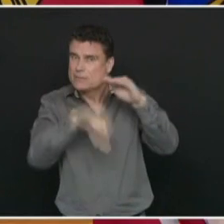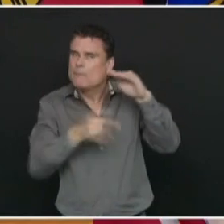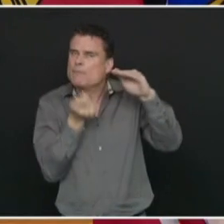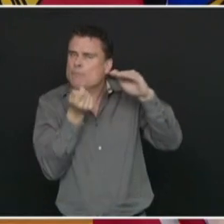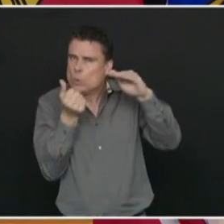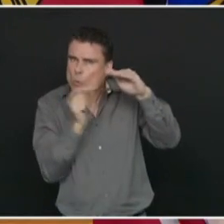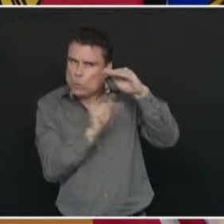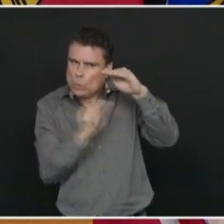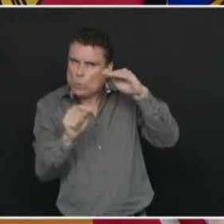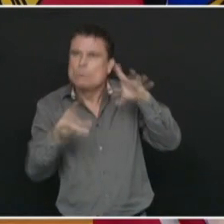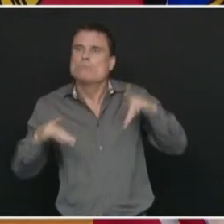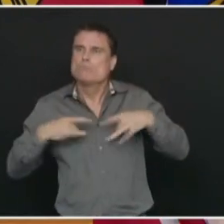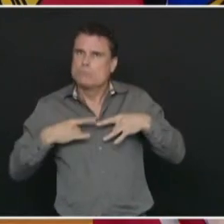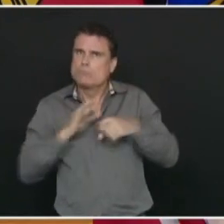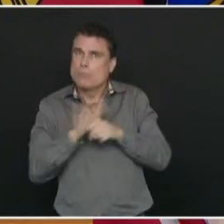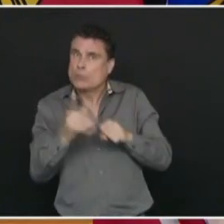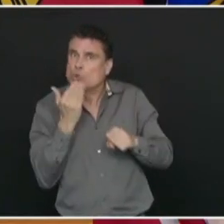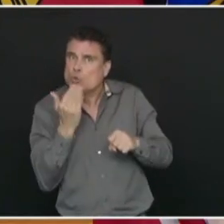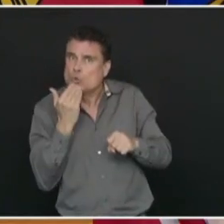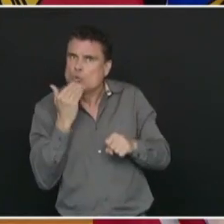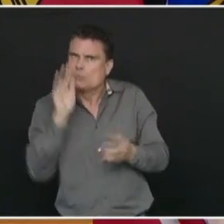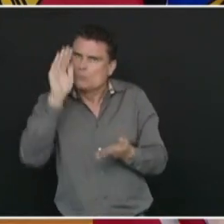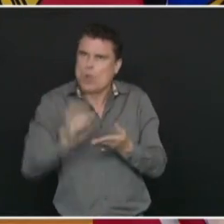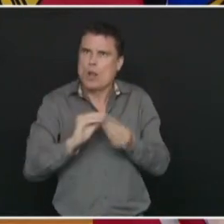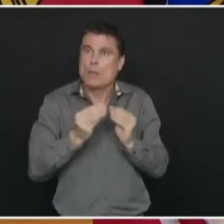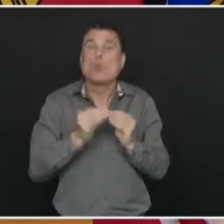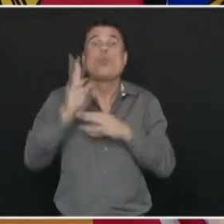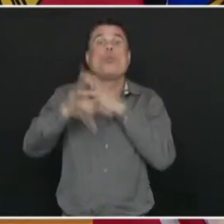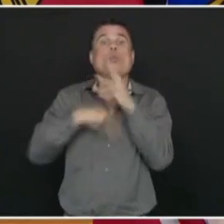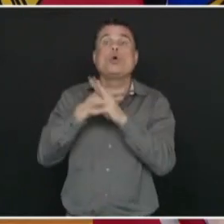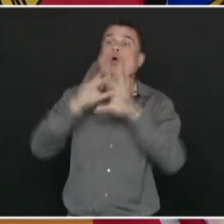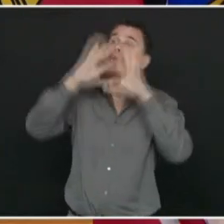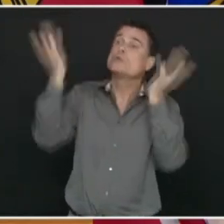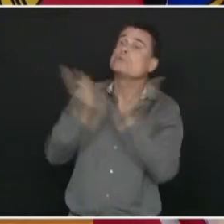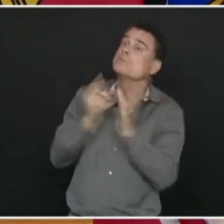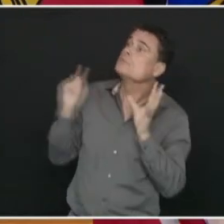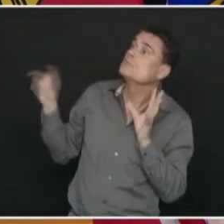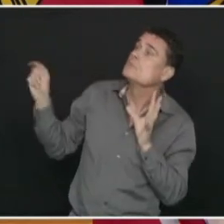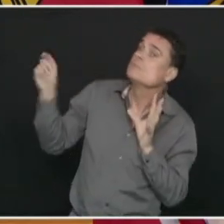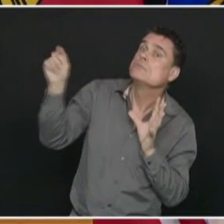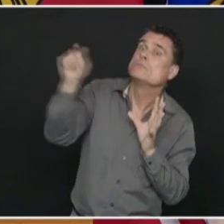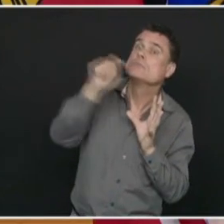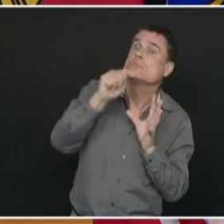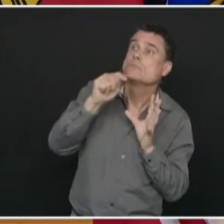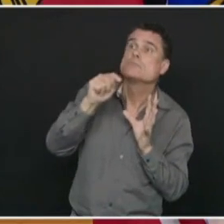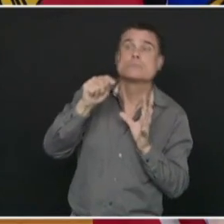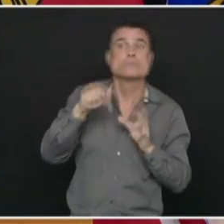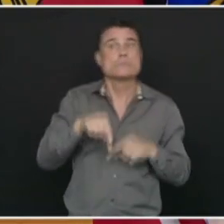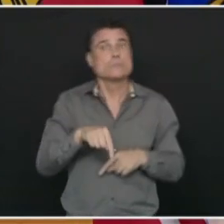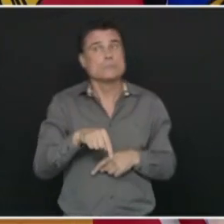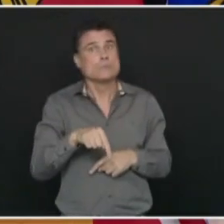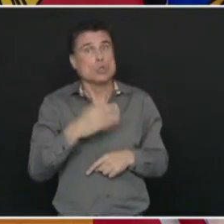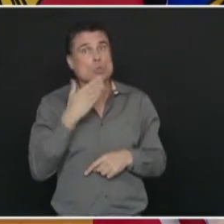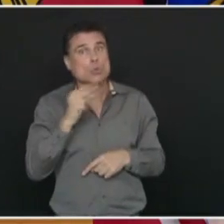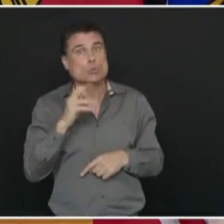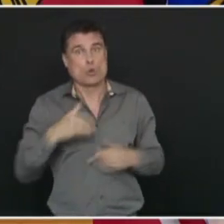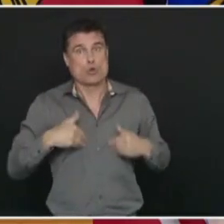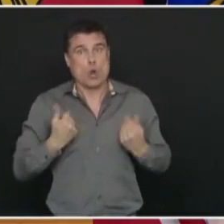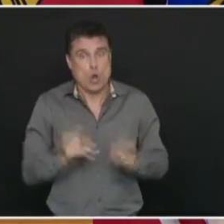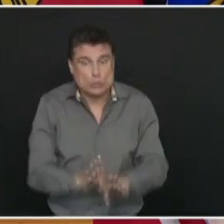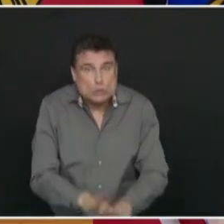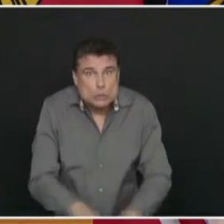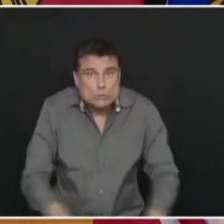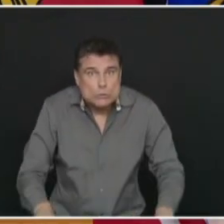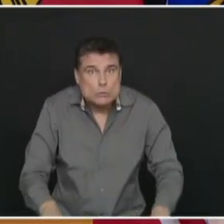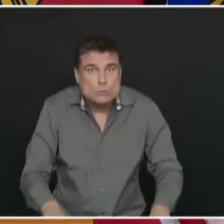know work to prevent transmission, which includes cleaning our hands regularly, covering our mouth when we cough, staying away from others,